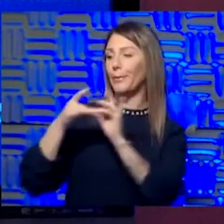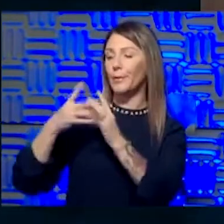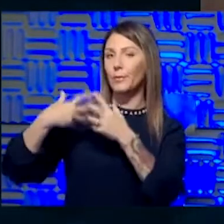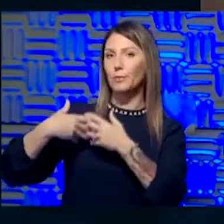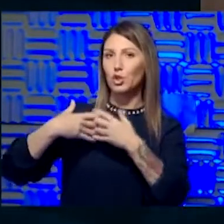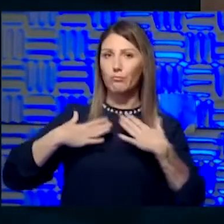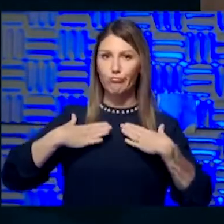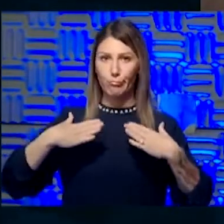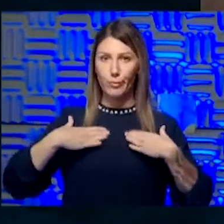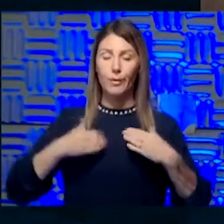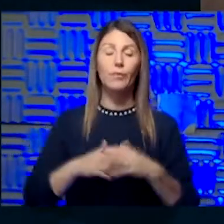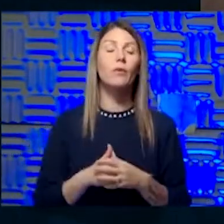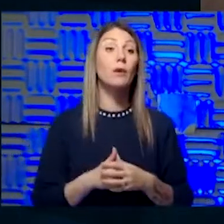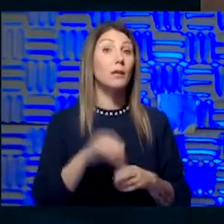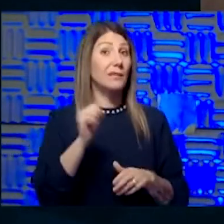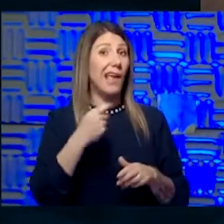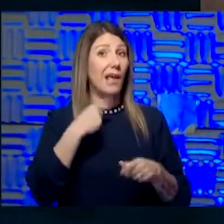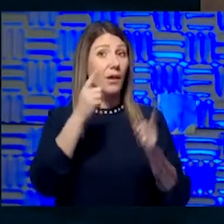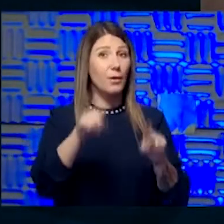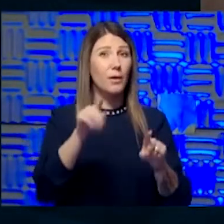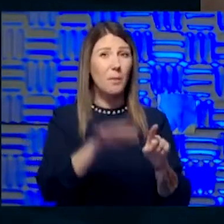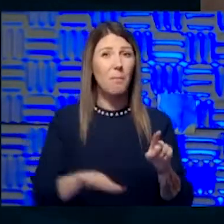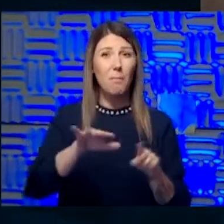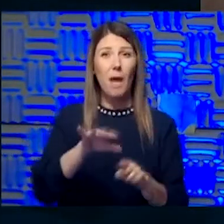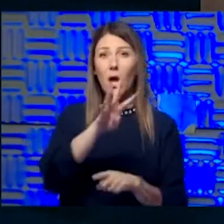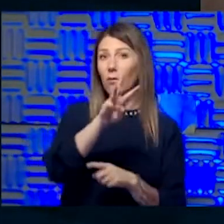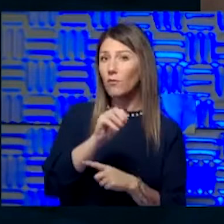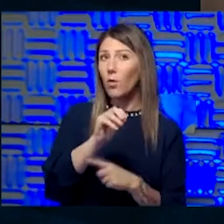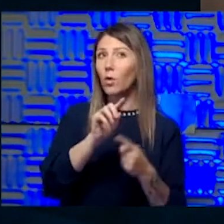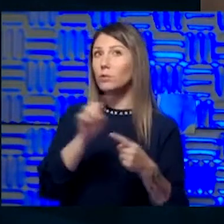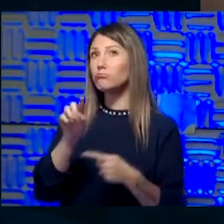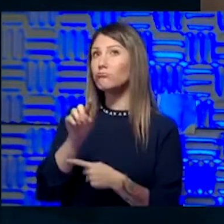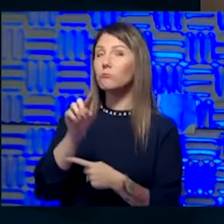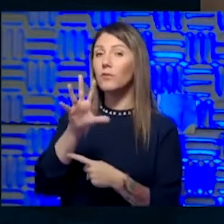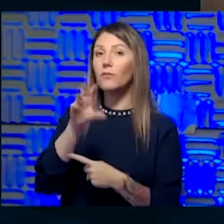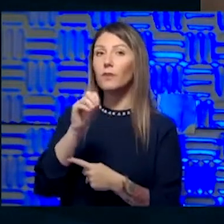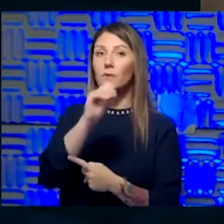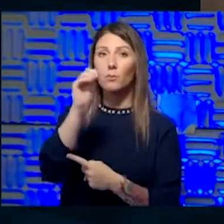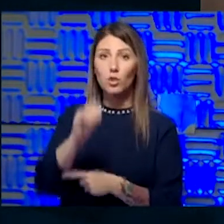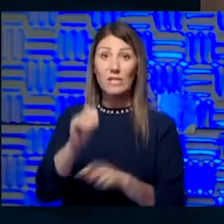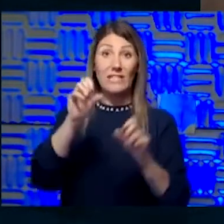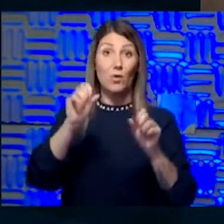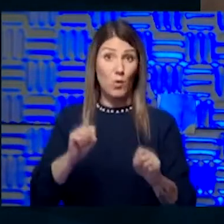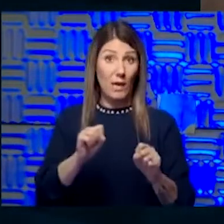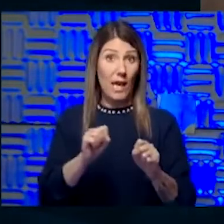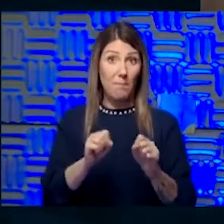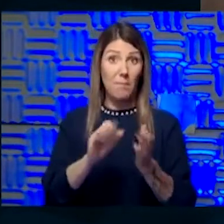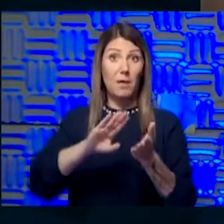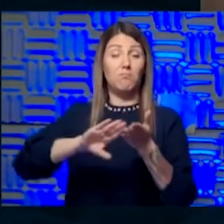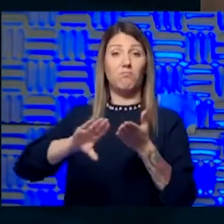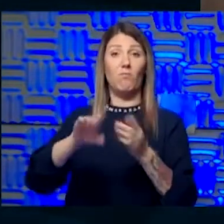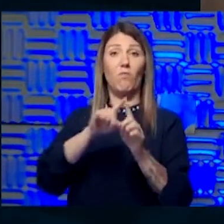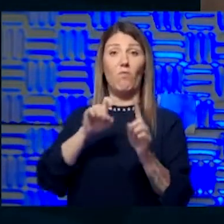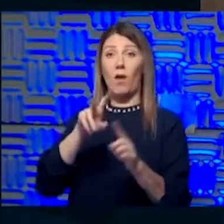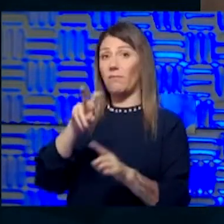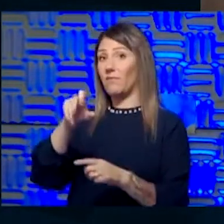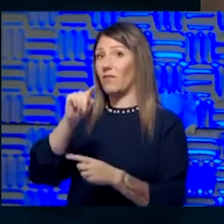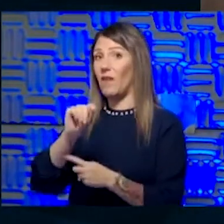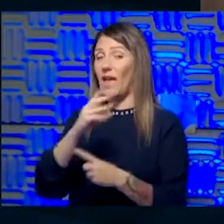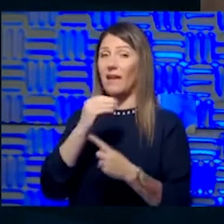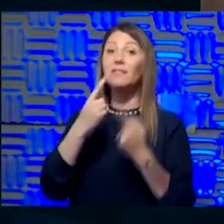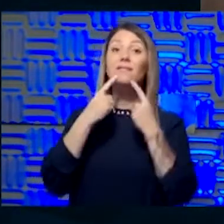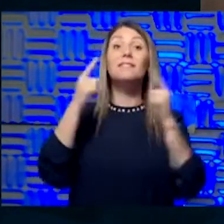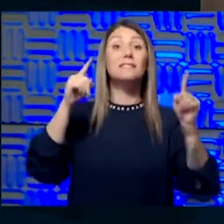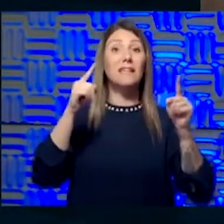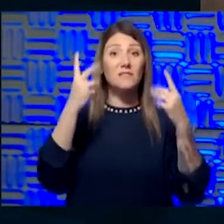I think our it's been around 40 or 50% of people who have been able to come off the ventilator and successfully go. I don't have